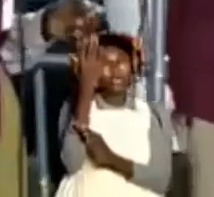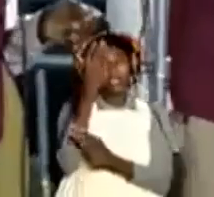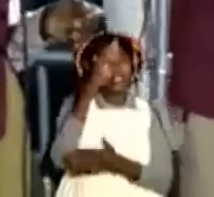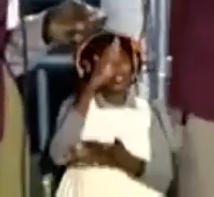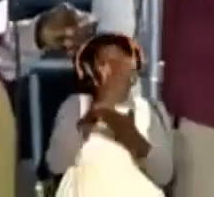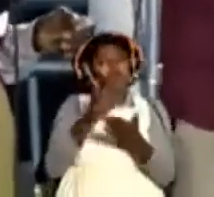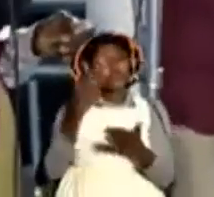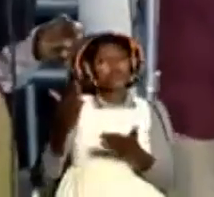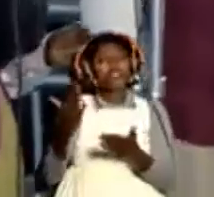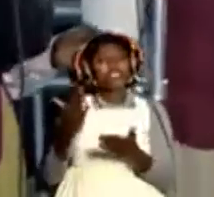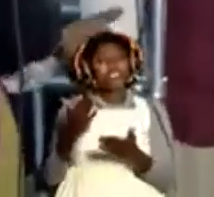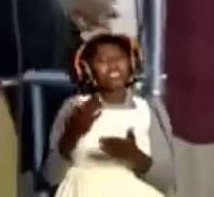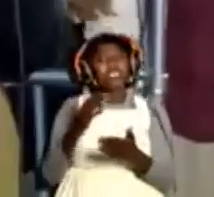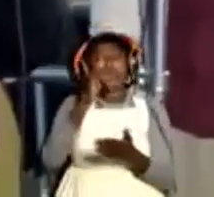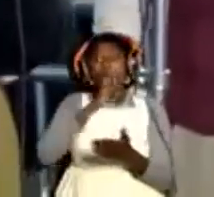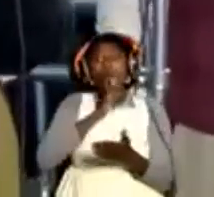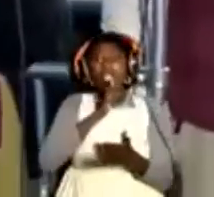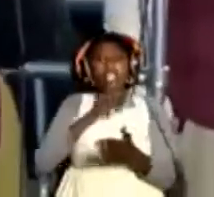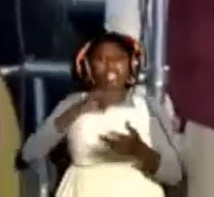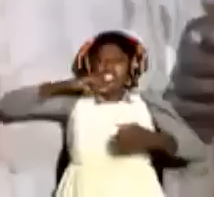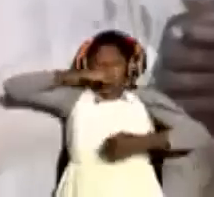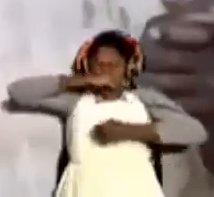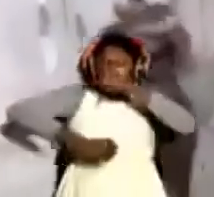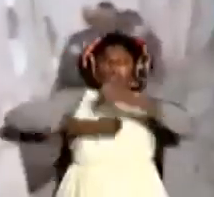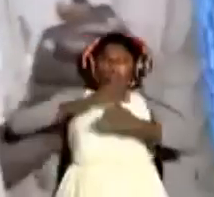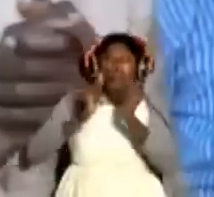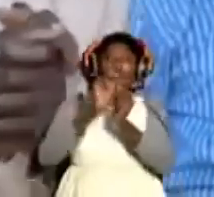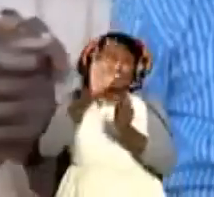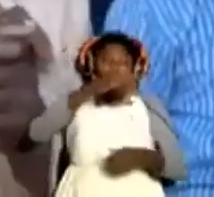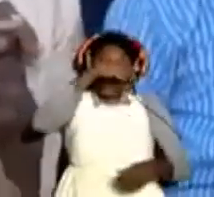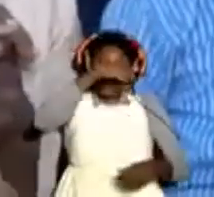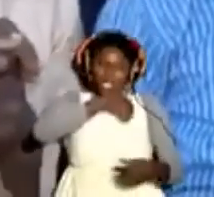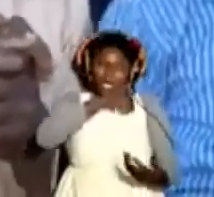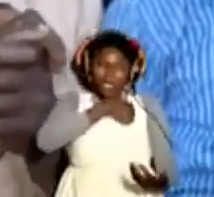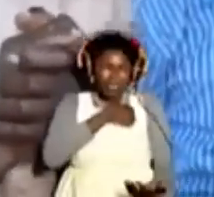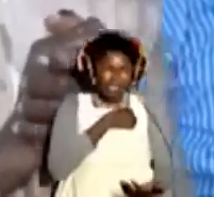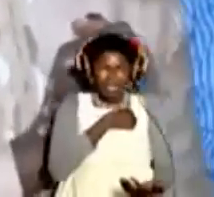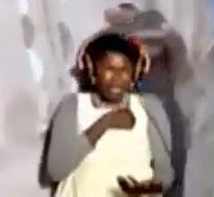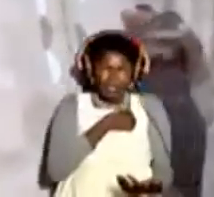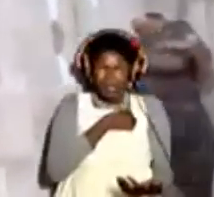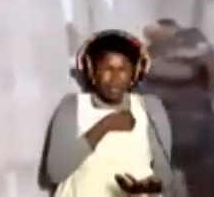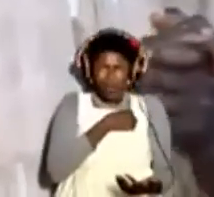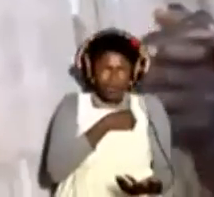Some quiet things began to struggle with your inner man.